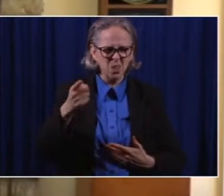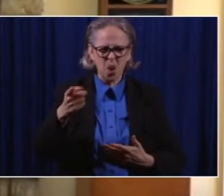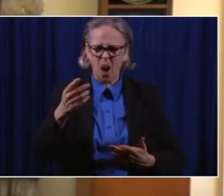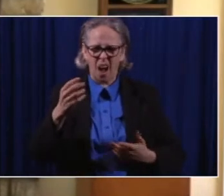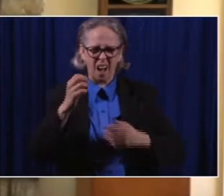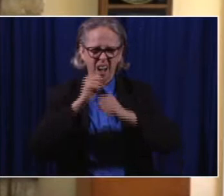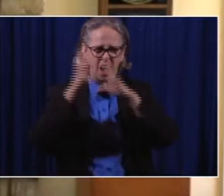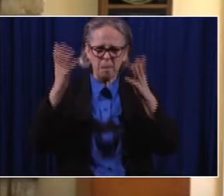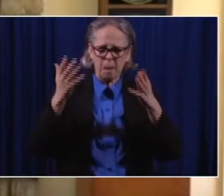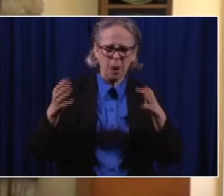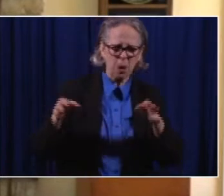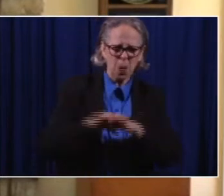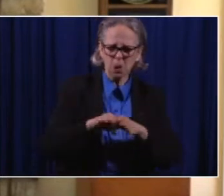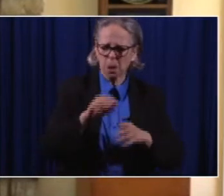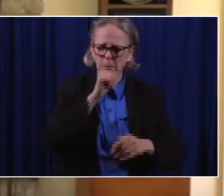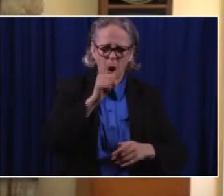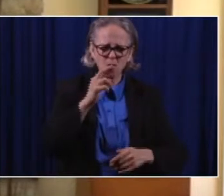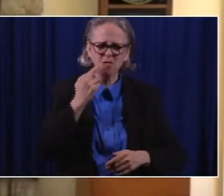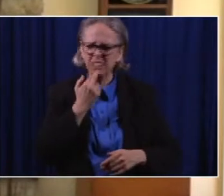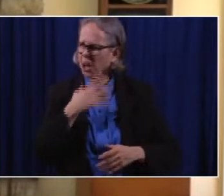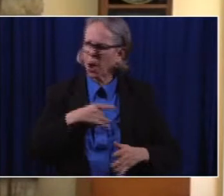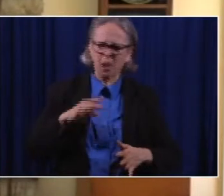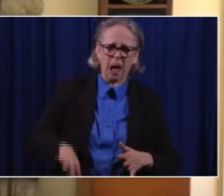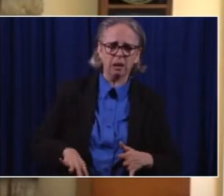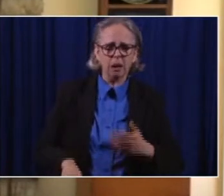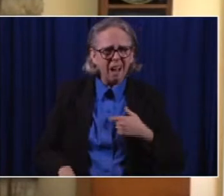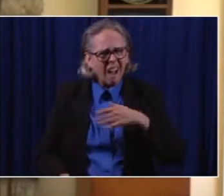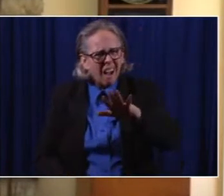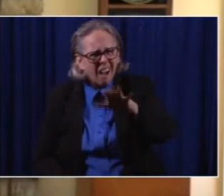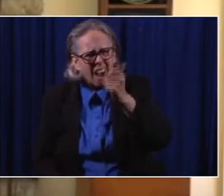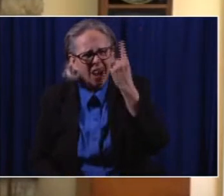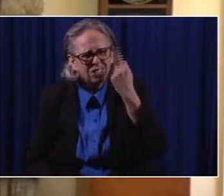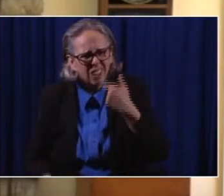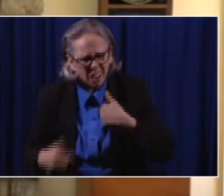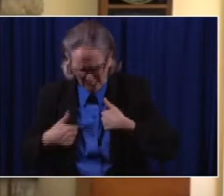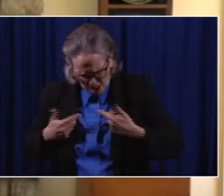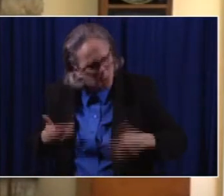understand that. We don't want to close anything, nothing.